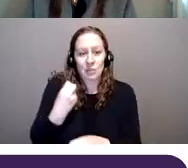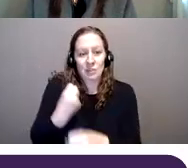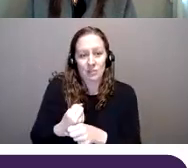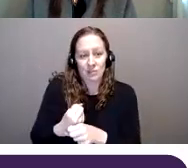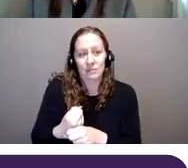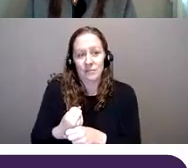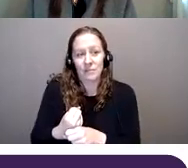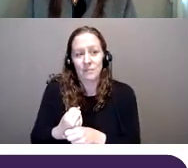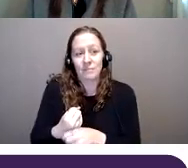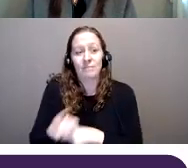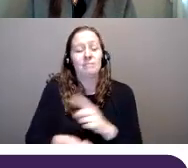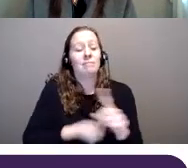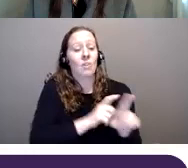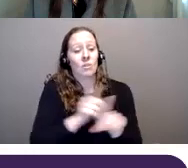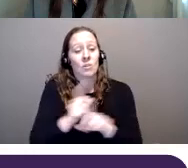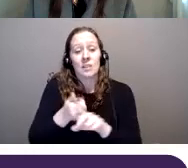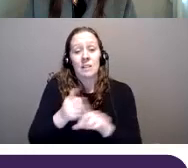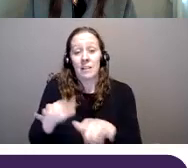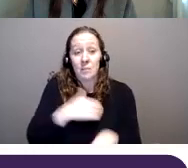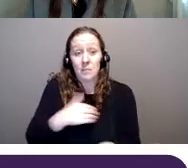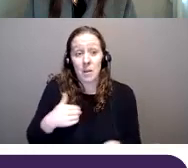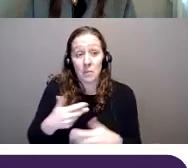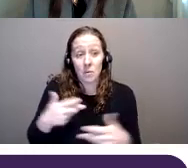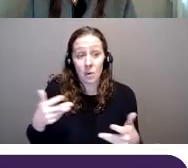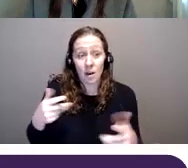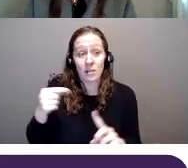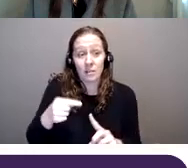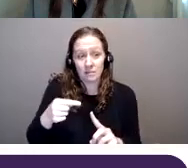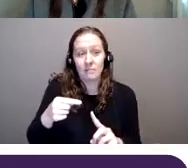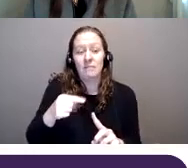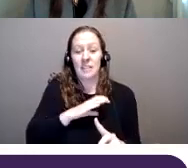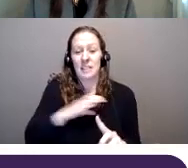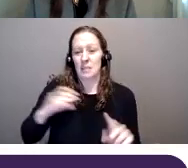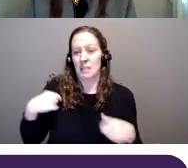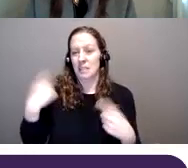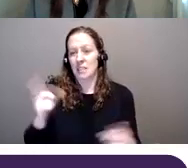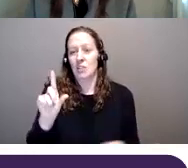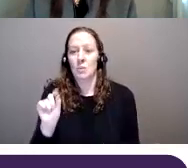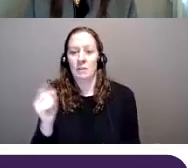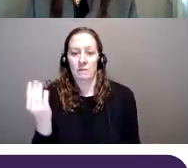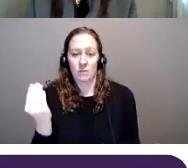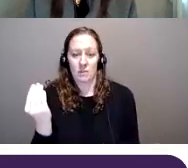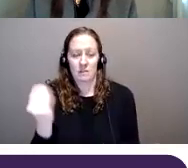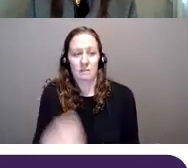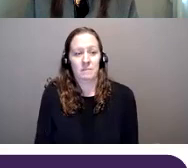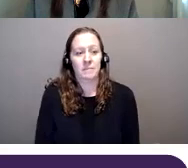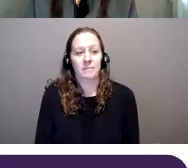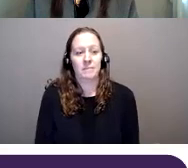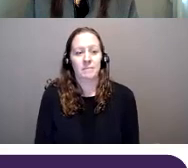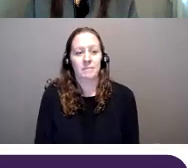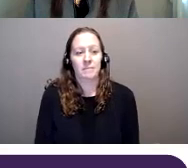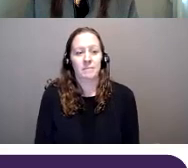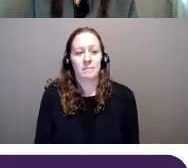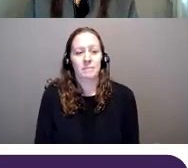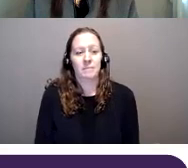years. And she's been an active member of this committee since 2014. She's an active